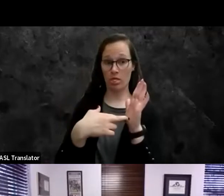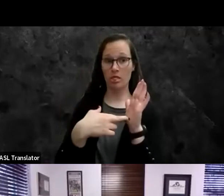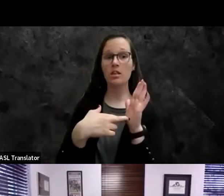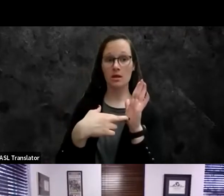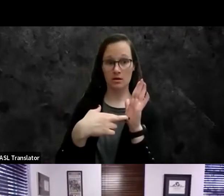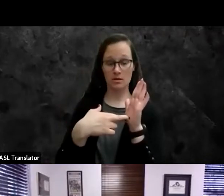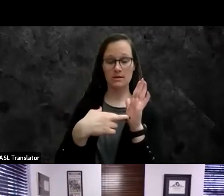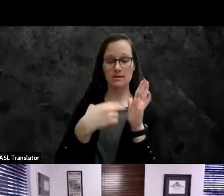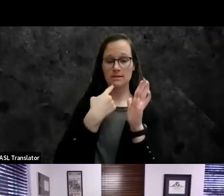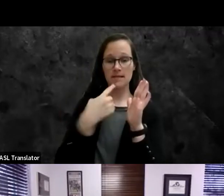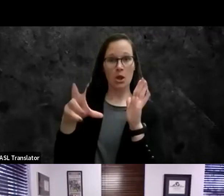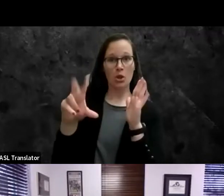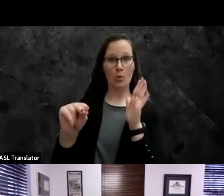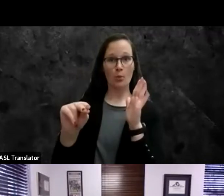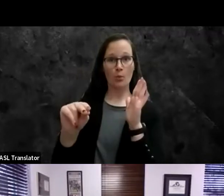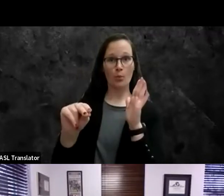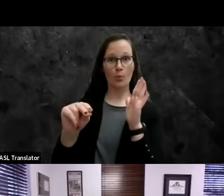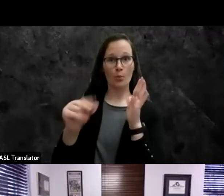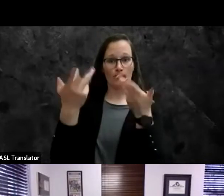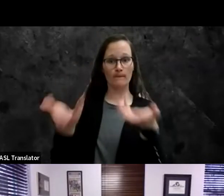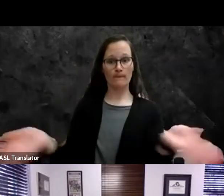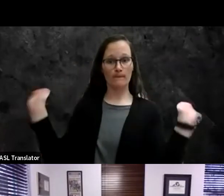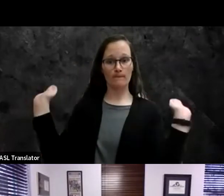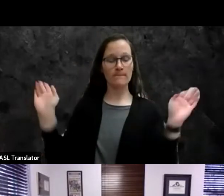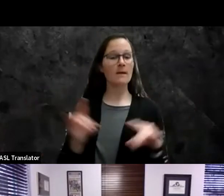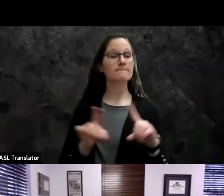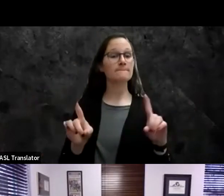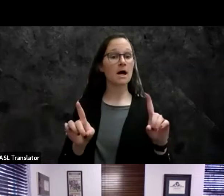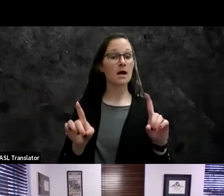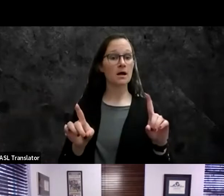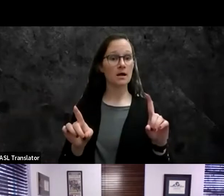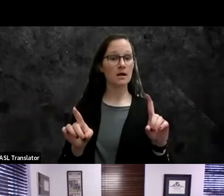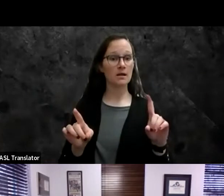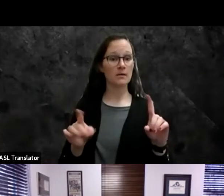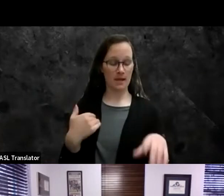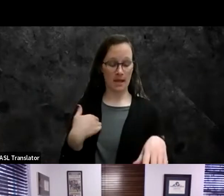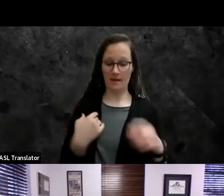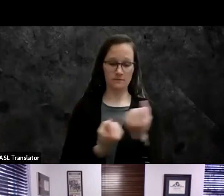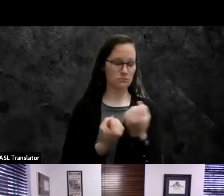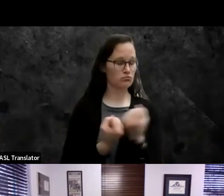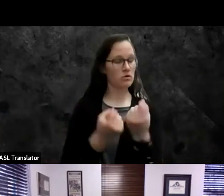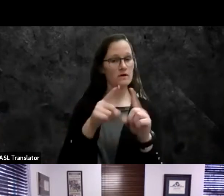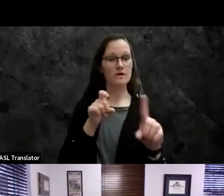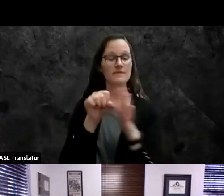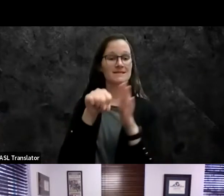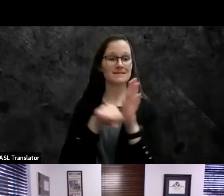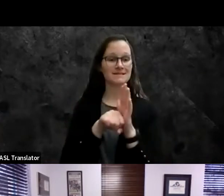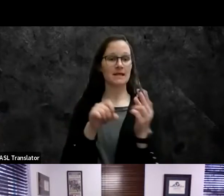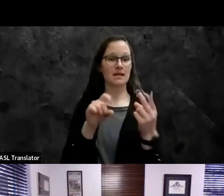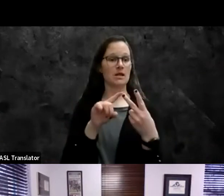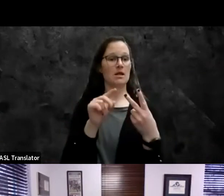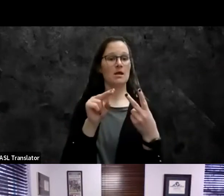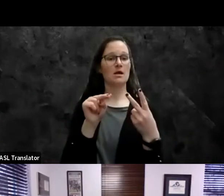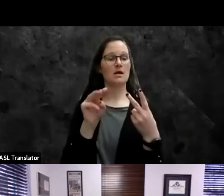overturned, but we have been mandated, and we have full support and directives from both the state level and the New Mexico